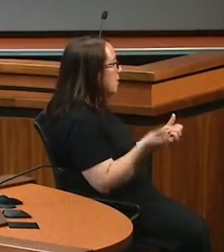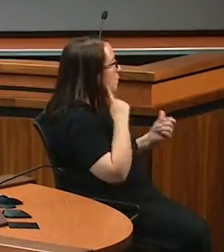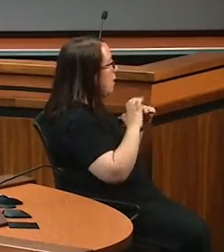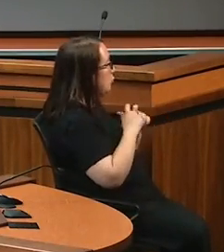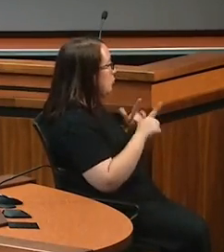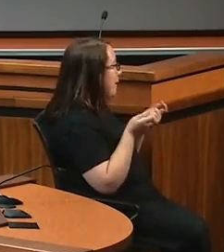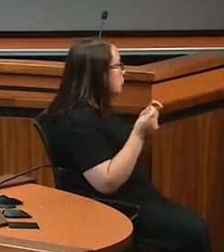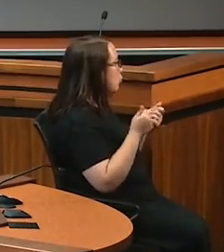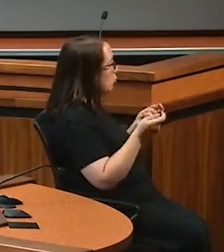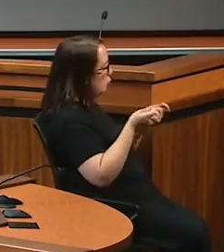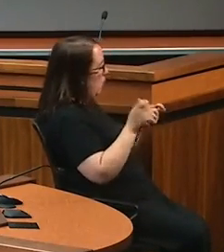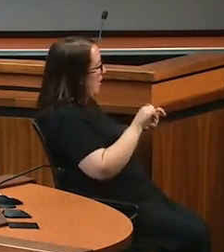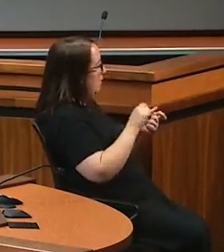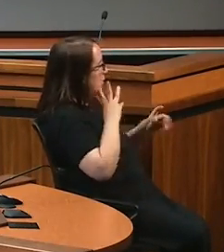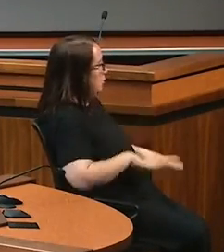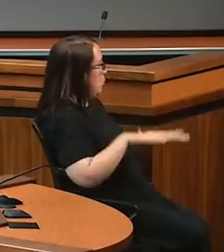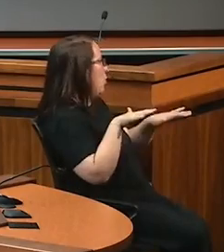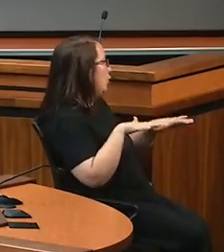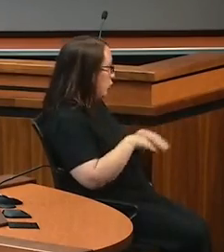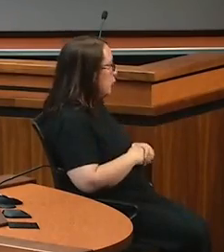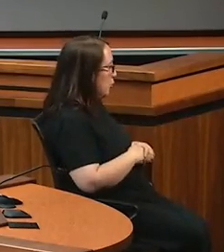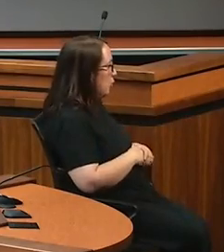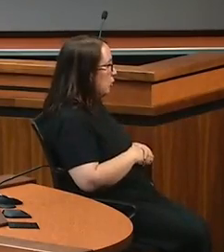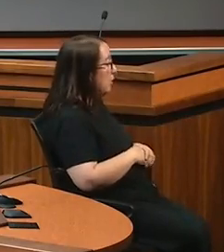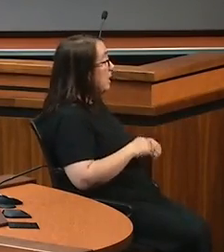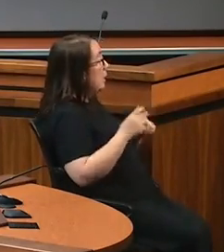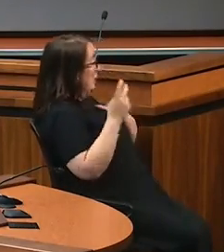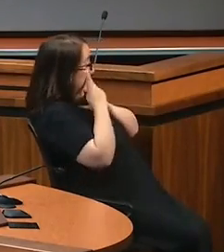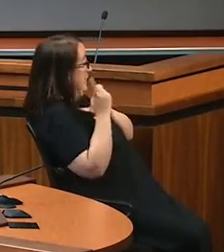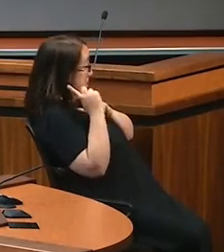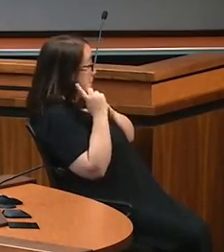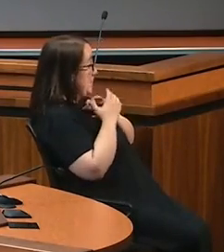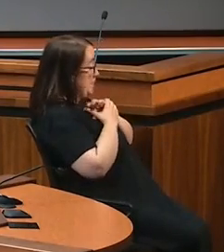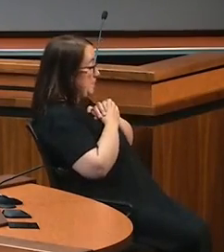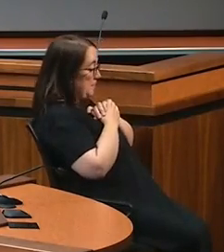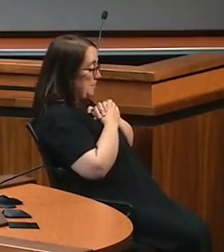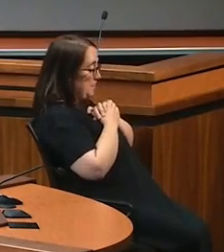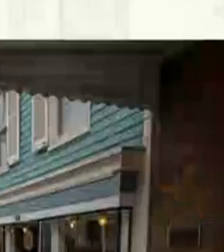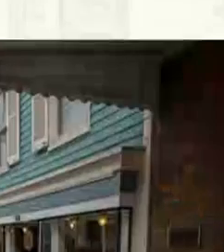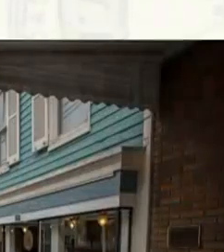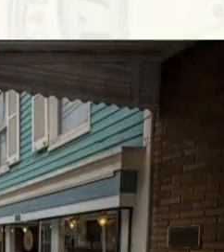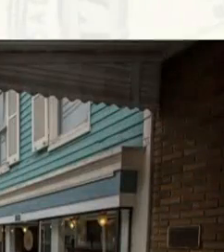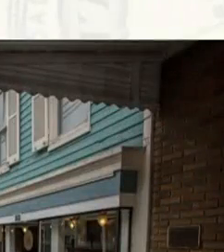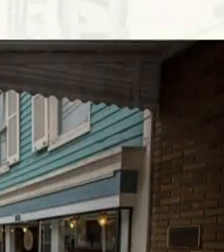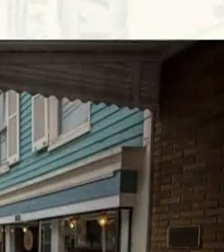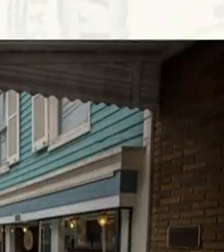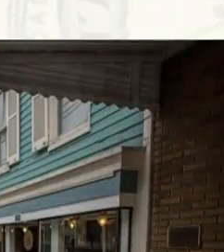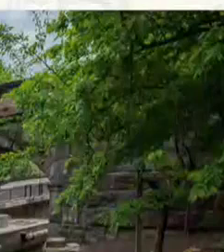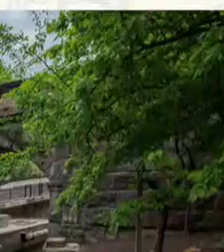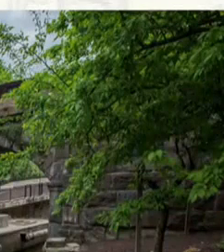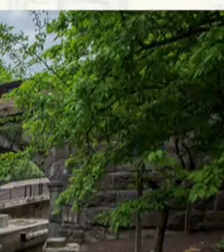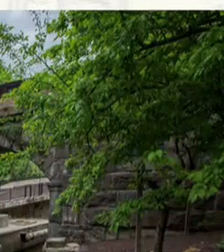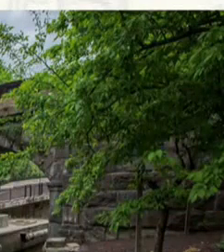or control that stormwater. So what you see behind me right now are some of the pictures of some of the projects that